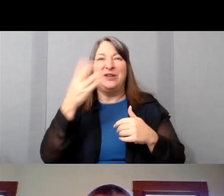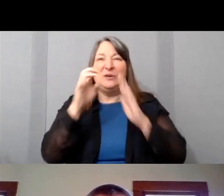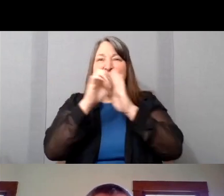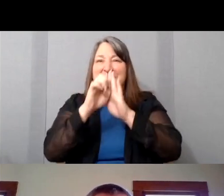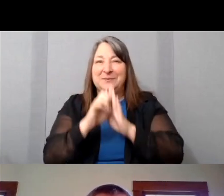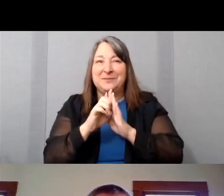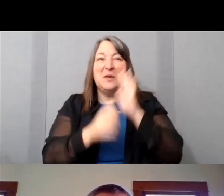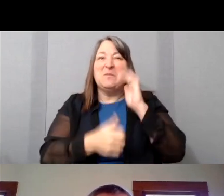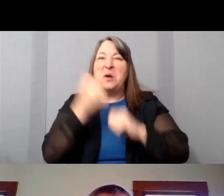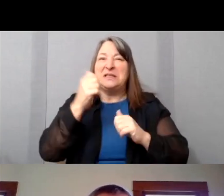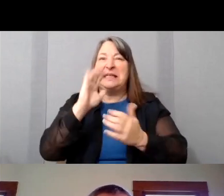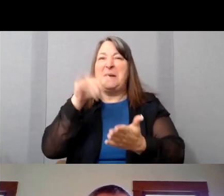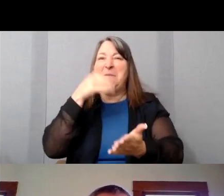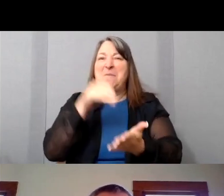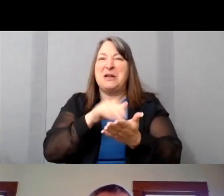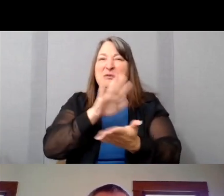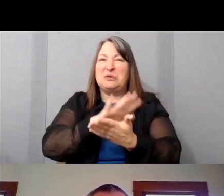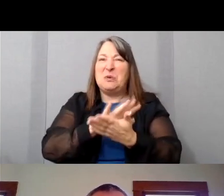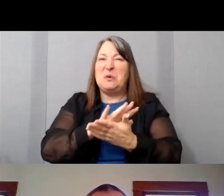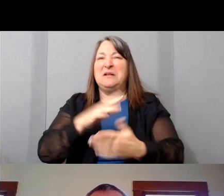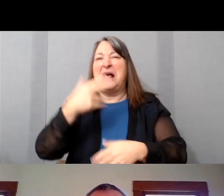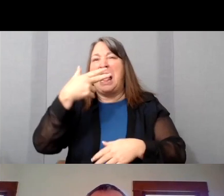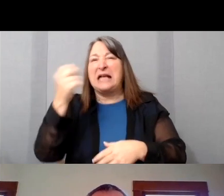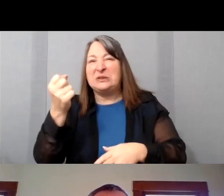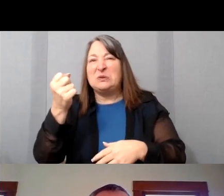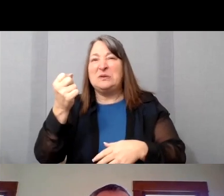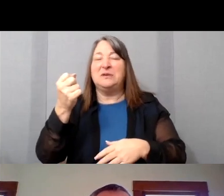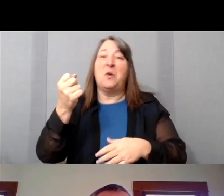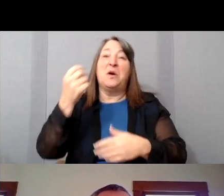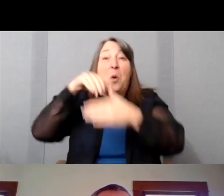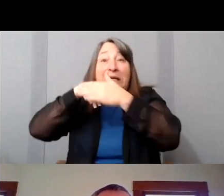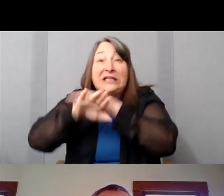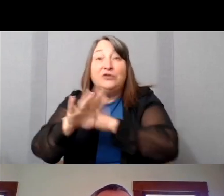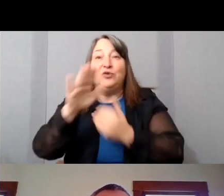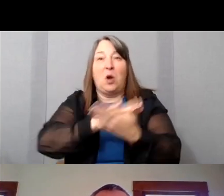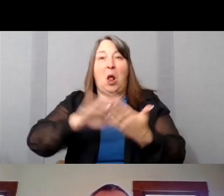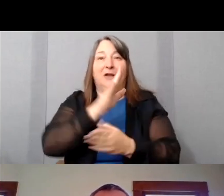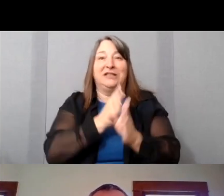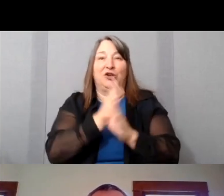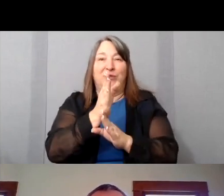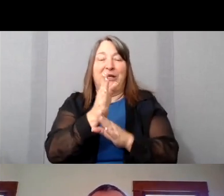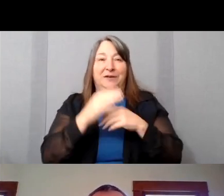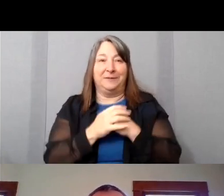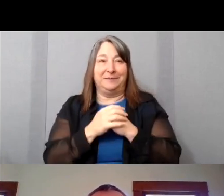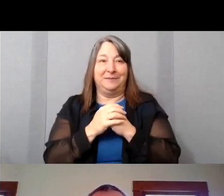or high school or transitioning into college and career. Go to the next